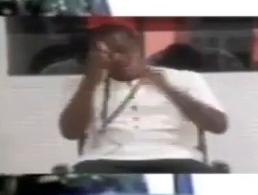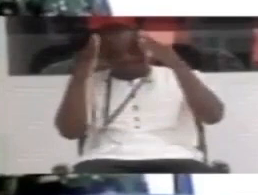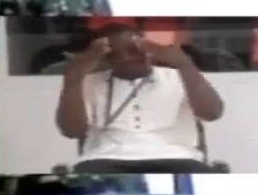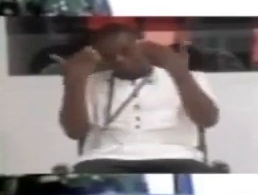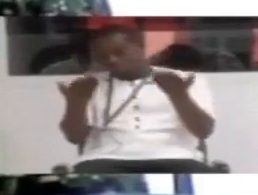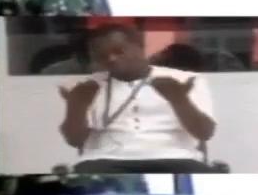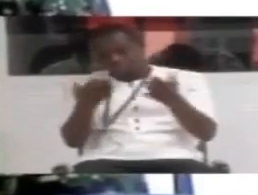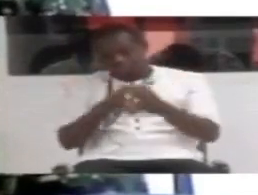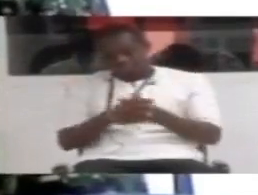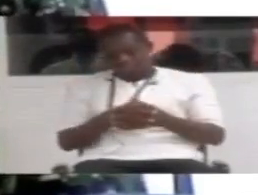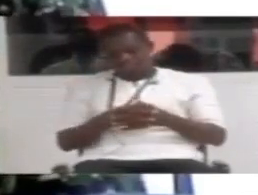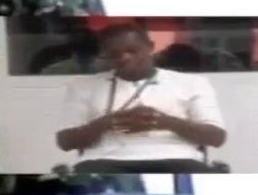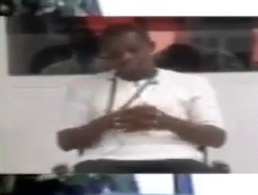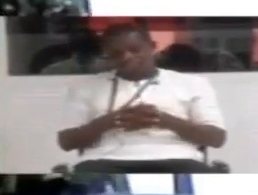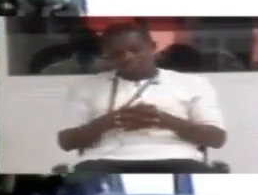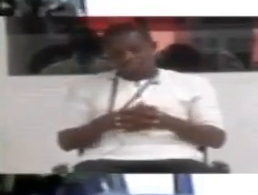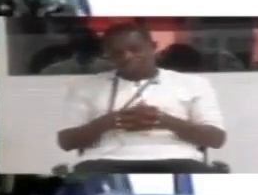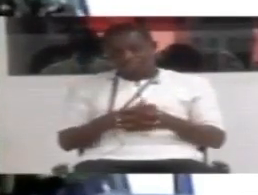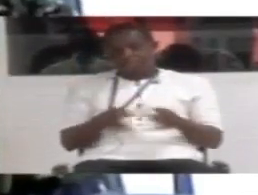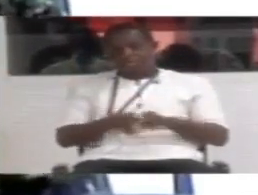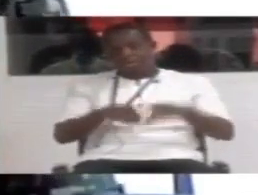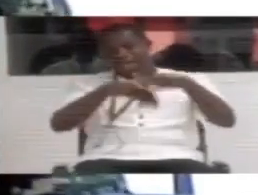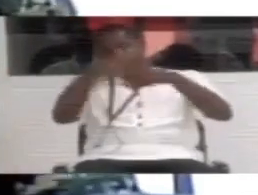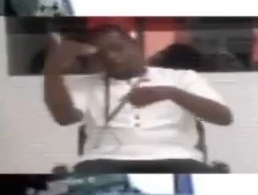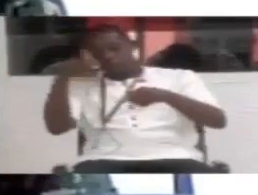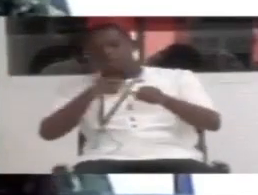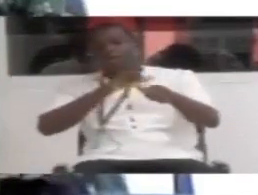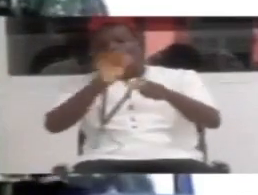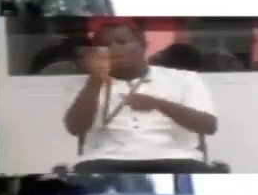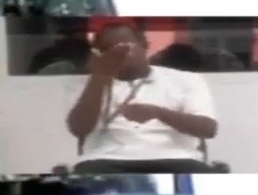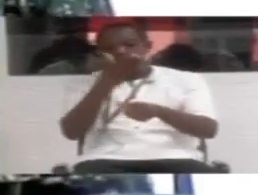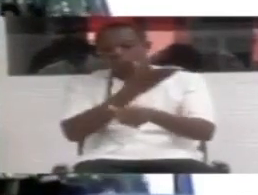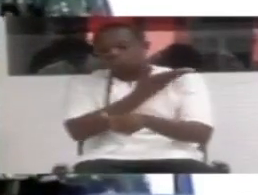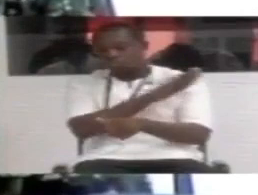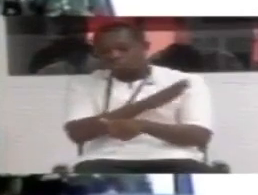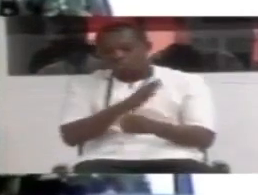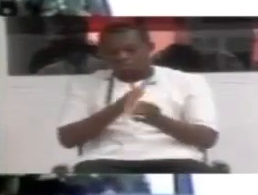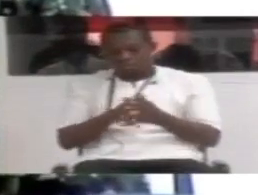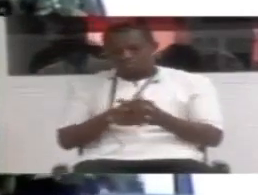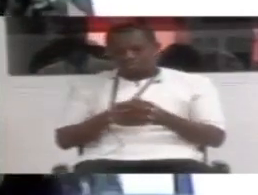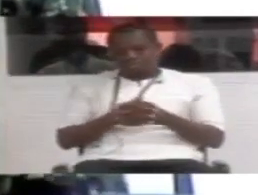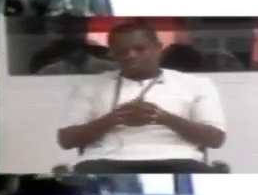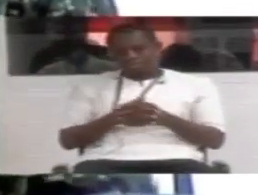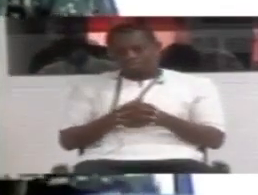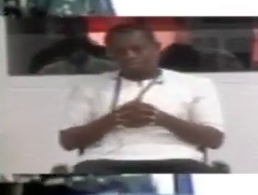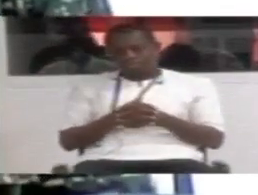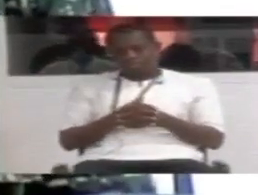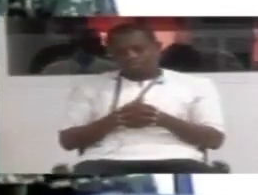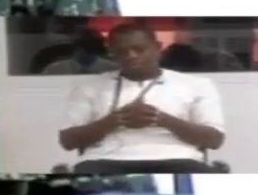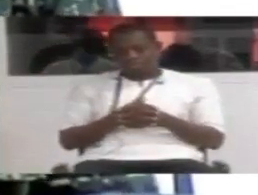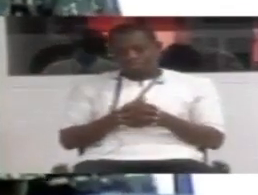discussed, I did not know. Waye dañ genn rek ñu neñu nañ leen dem. But when they came out, they said that we should